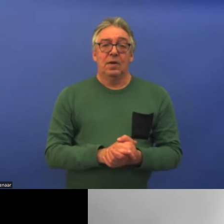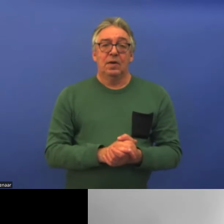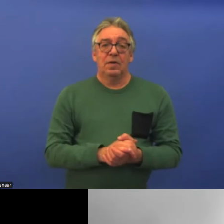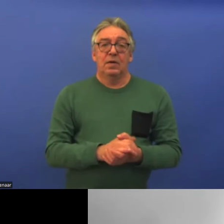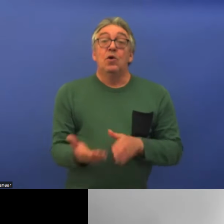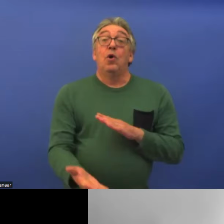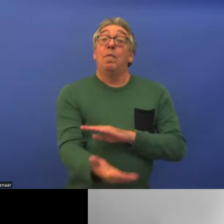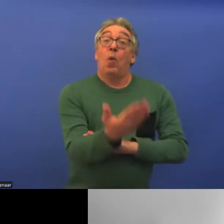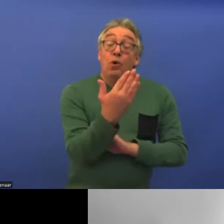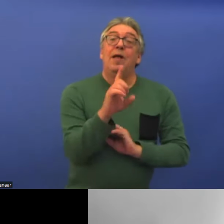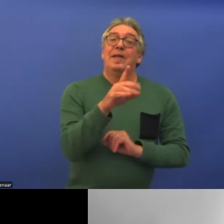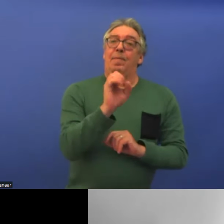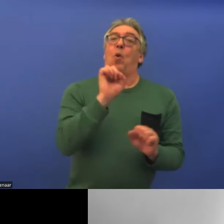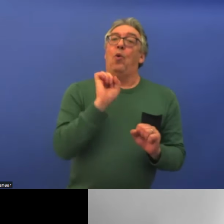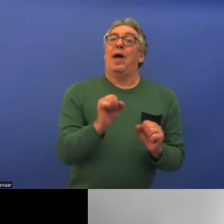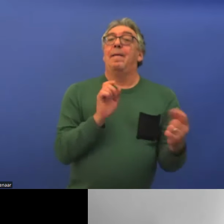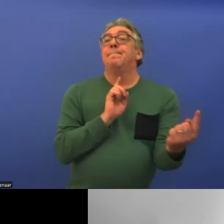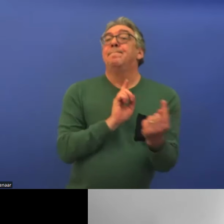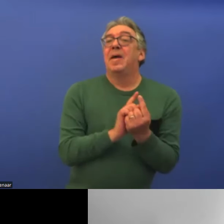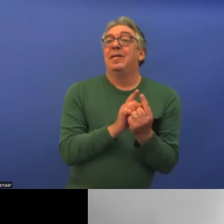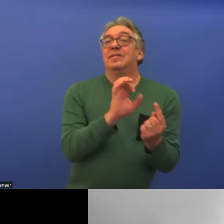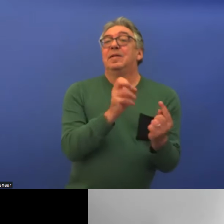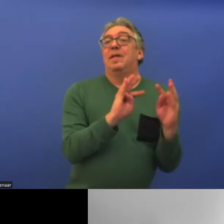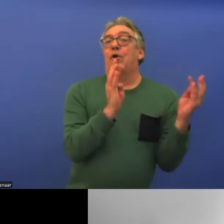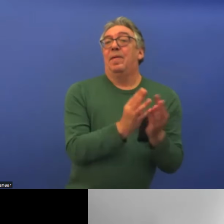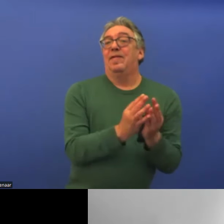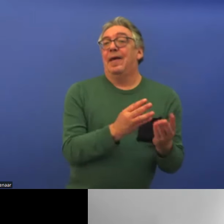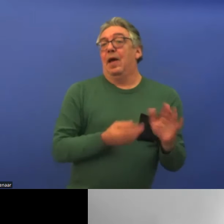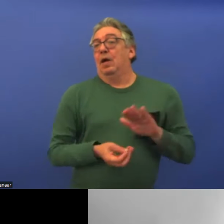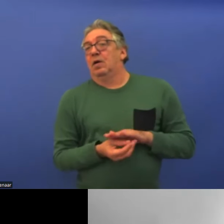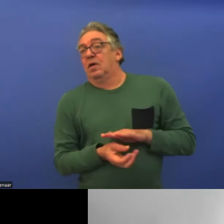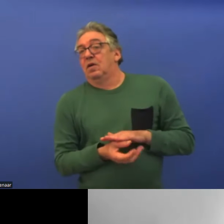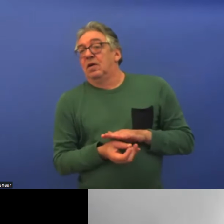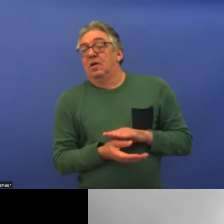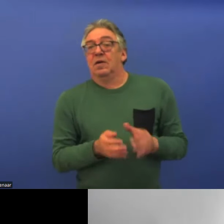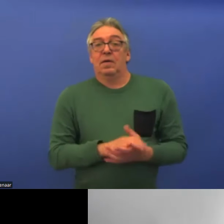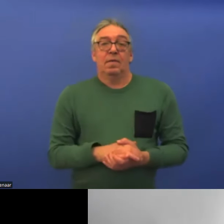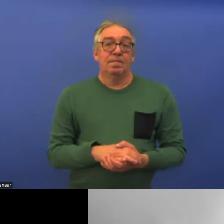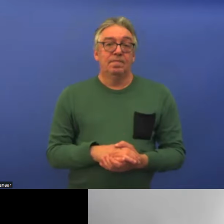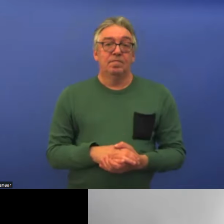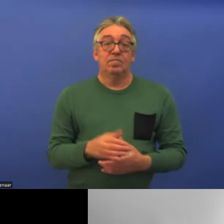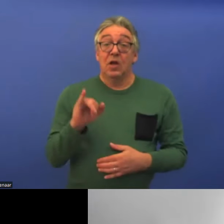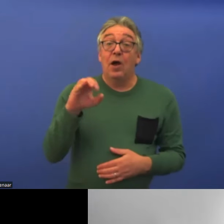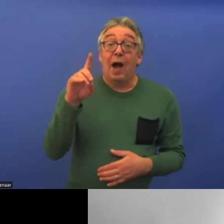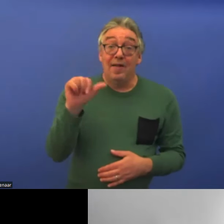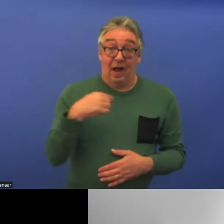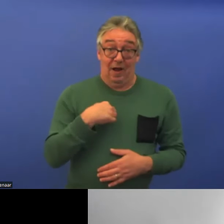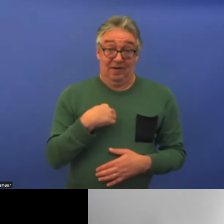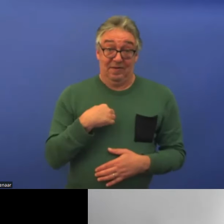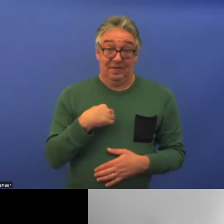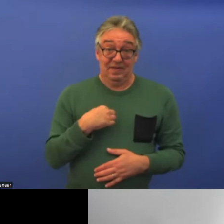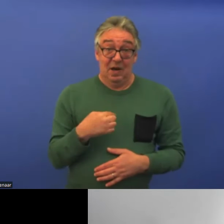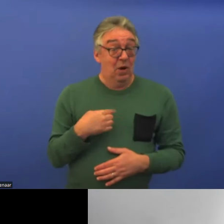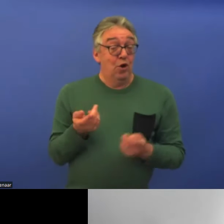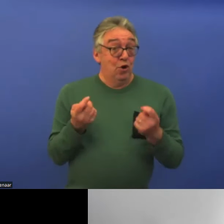Yes, that to reply. Besides that, from the International Disability Alliance, we try to facilitate as